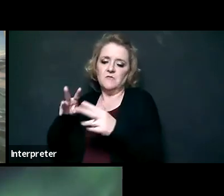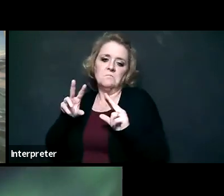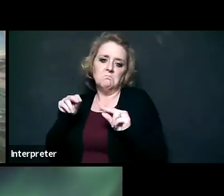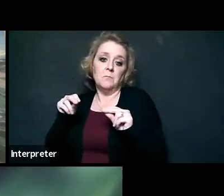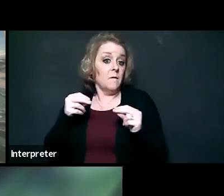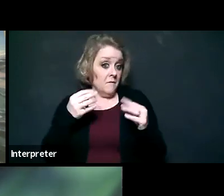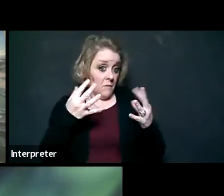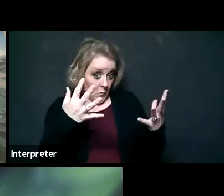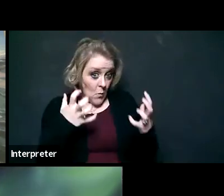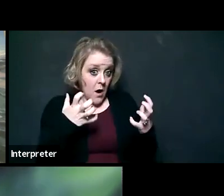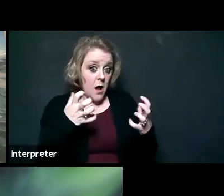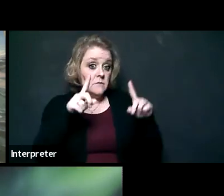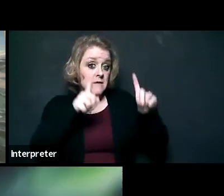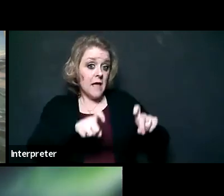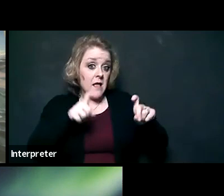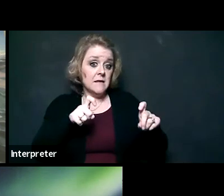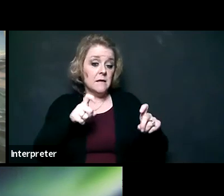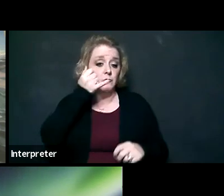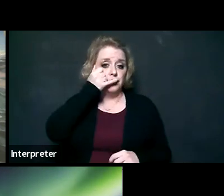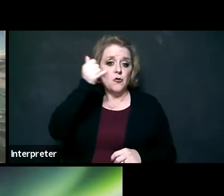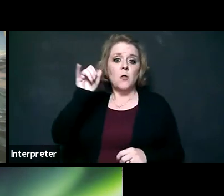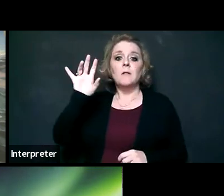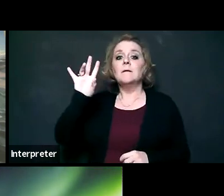get tested to call the health department,